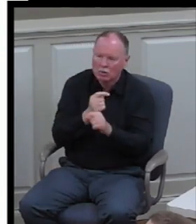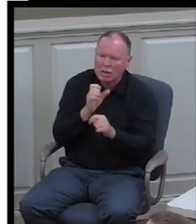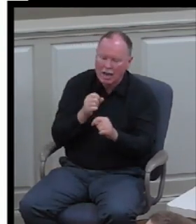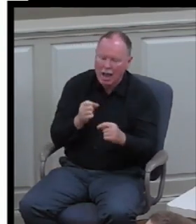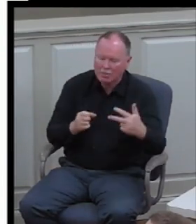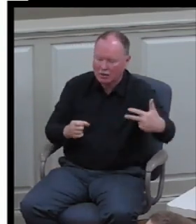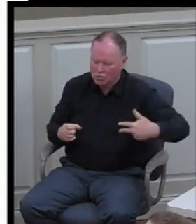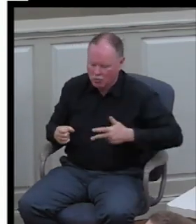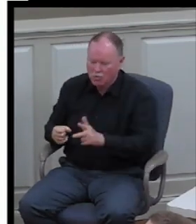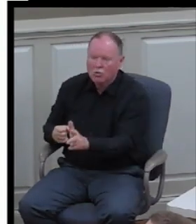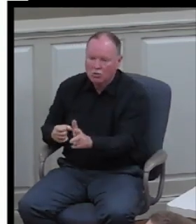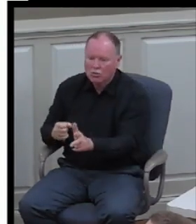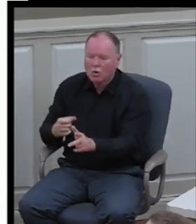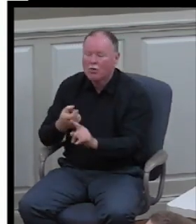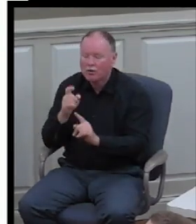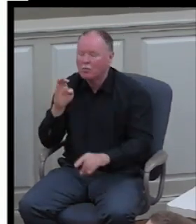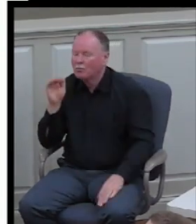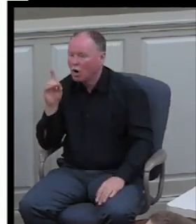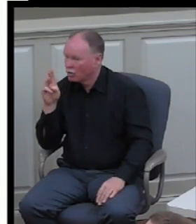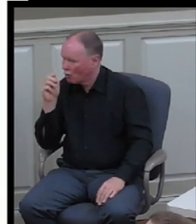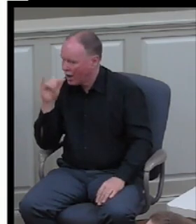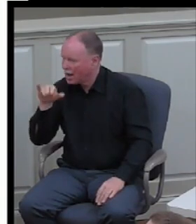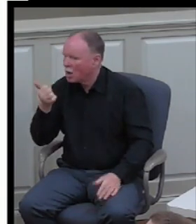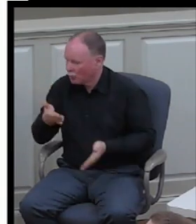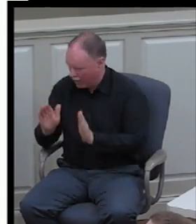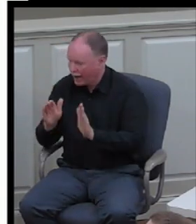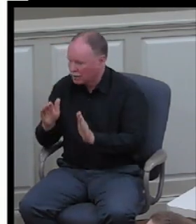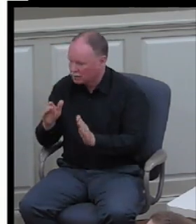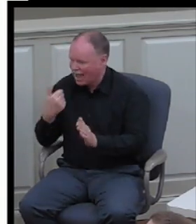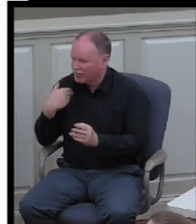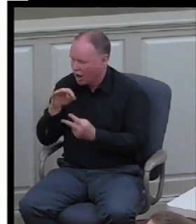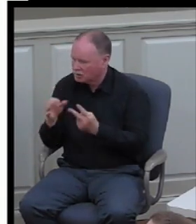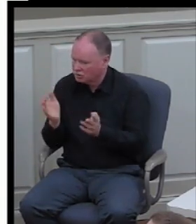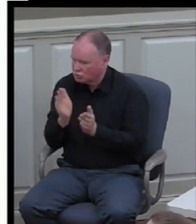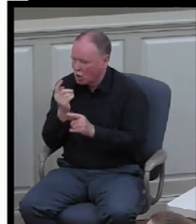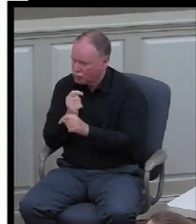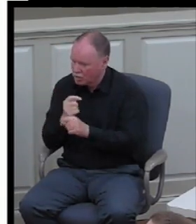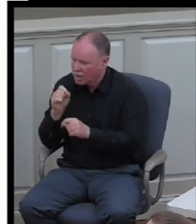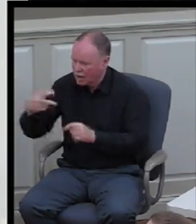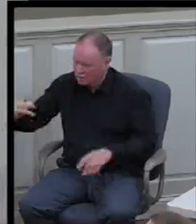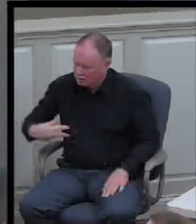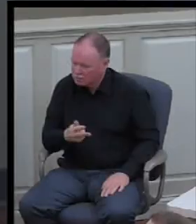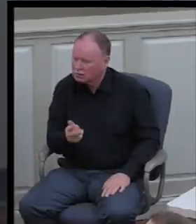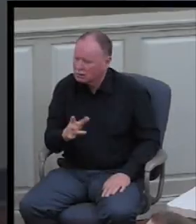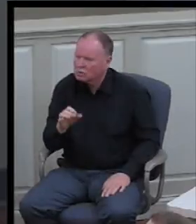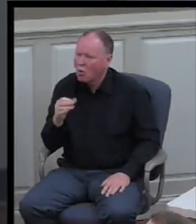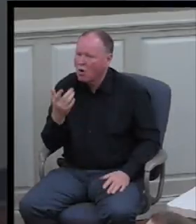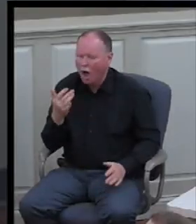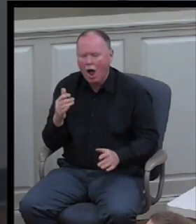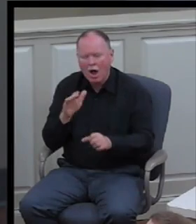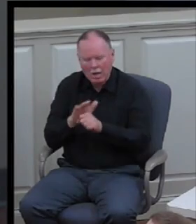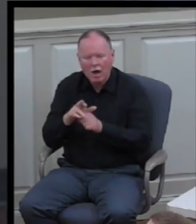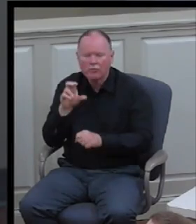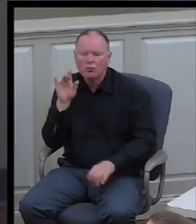come in from Broadway if they needed to and come straight down into that bay. So there's enough maneuvering room in